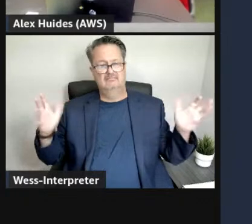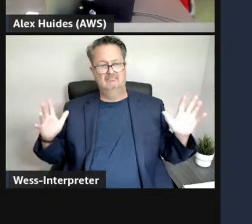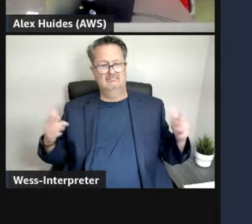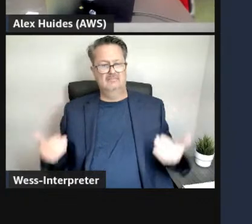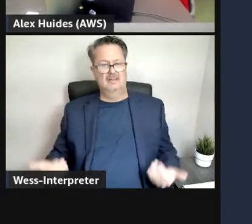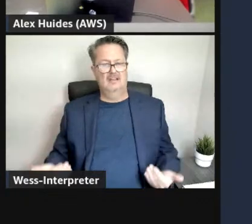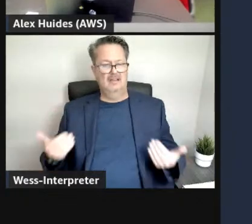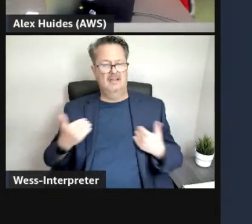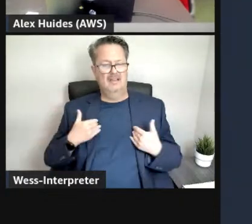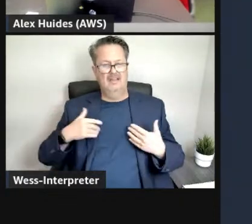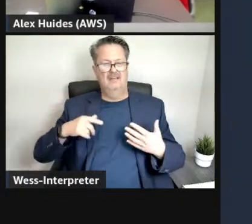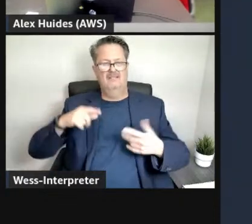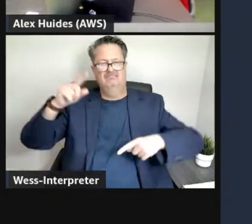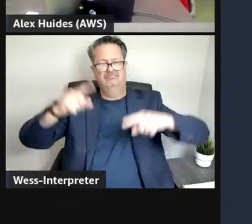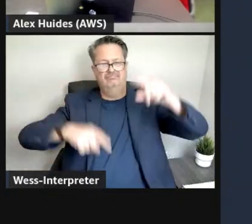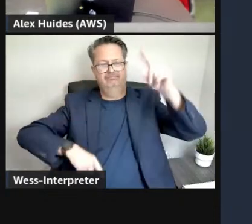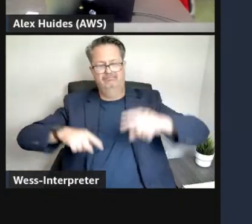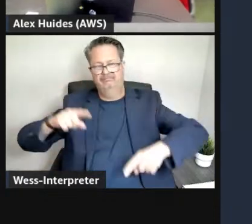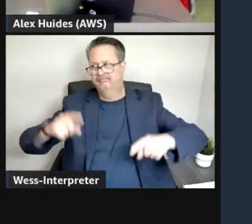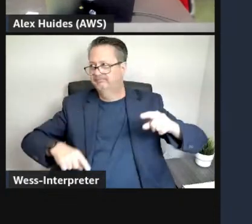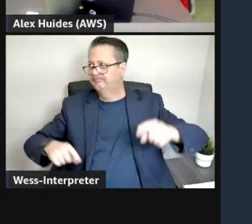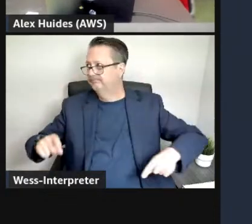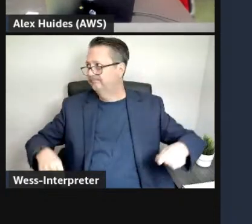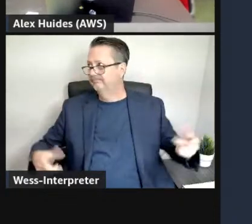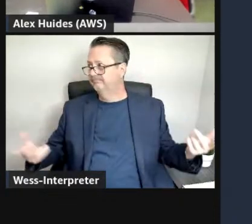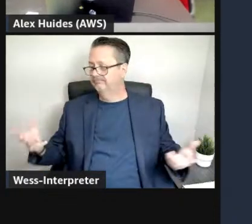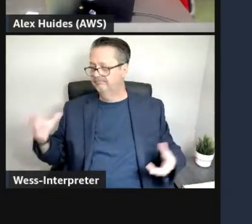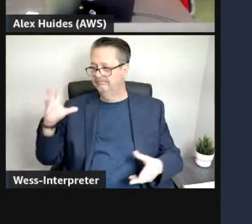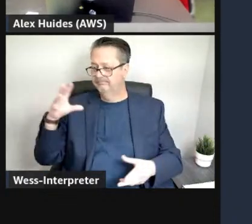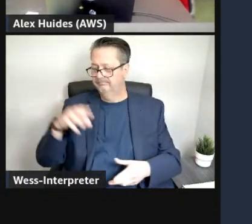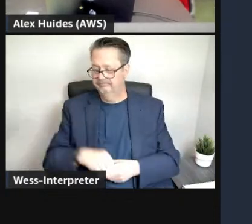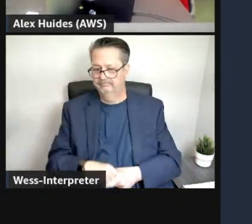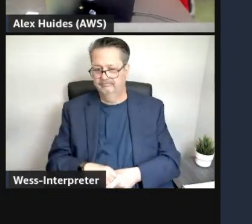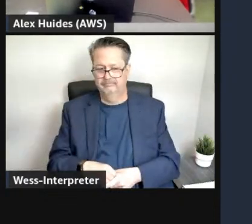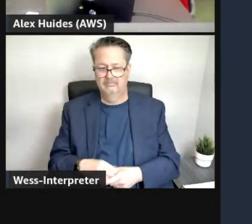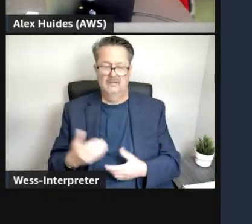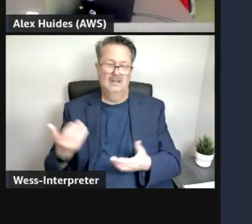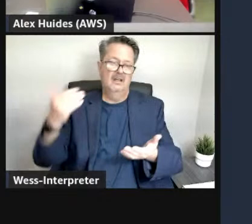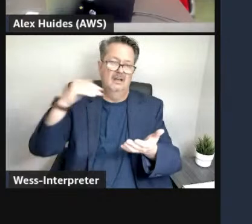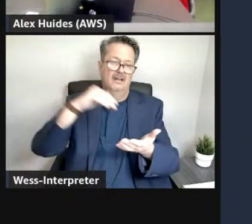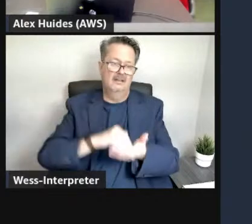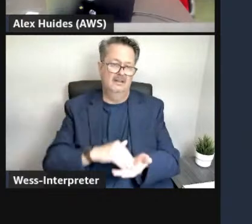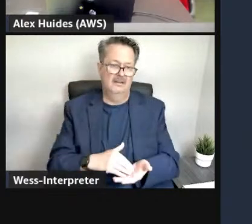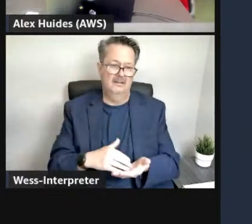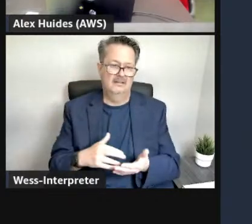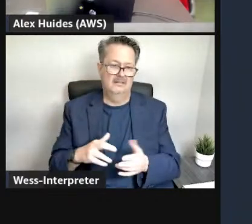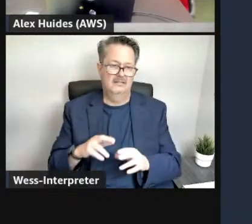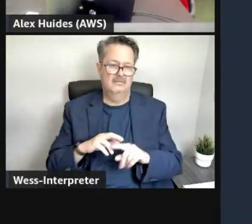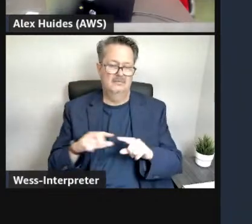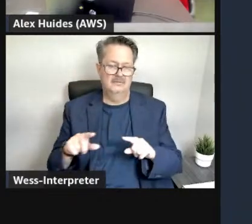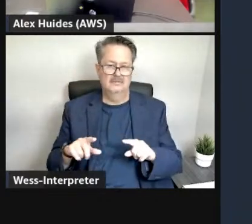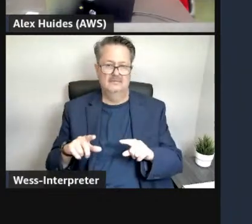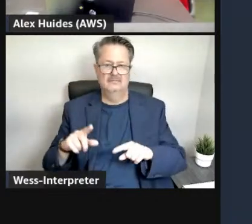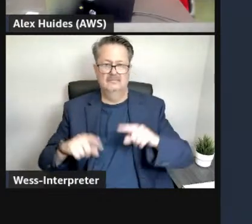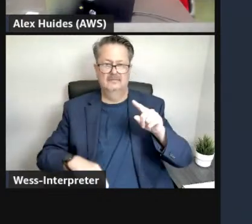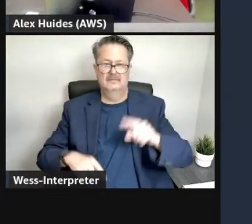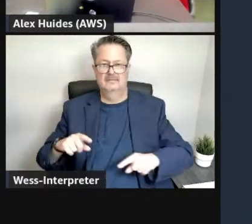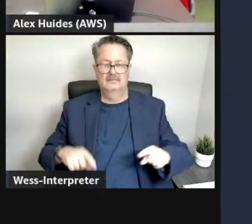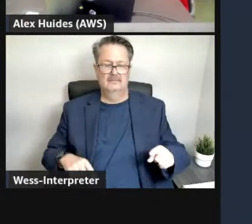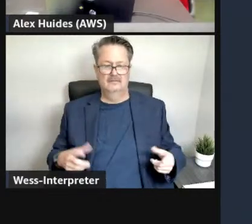wide range of implementations. And again, the Kubernetes Gateway API is so widely